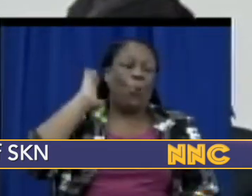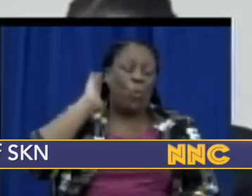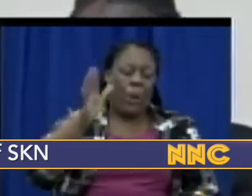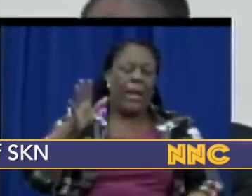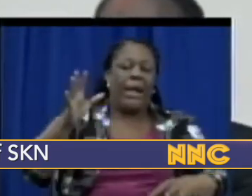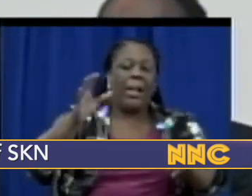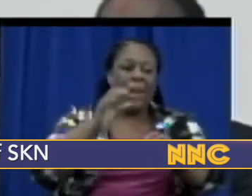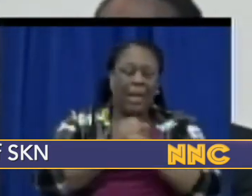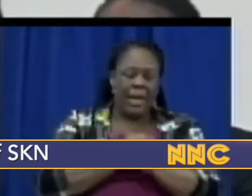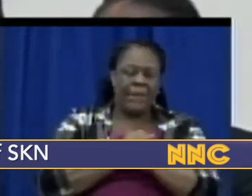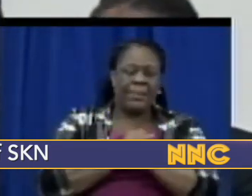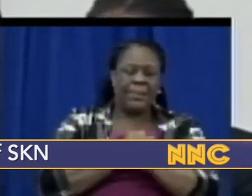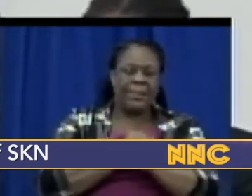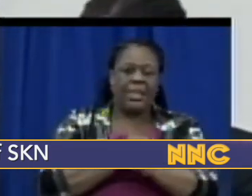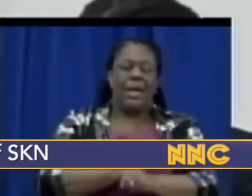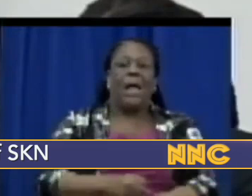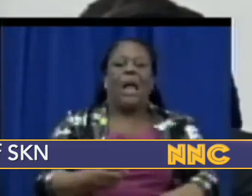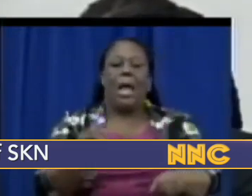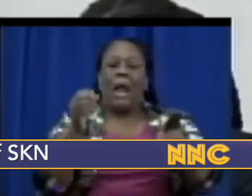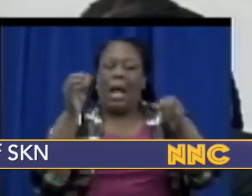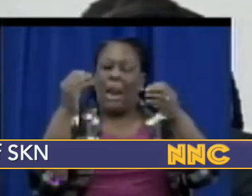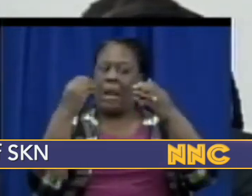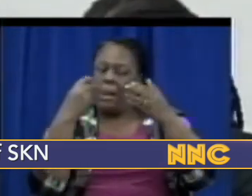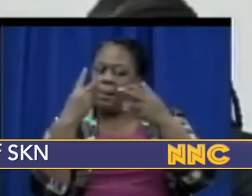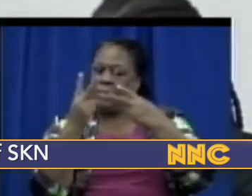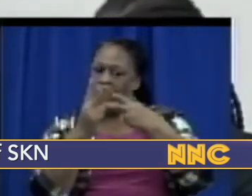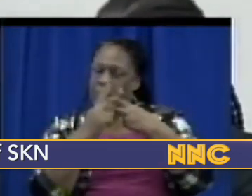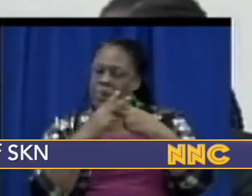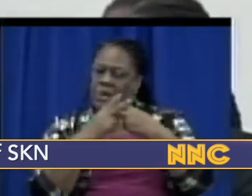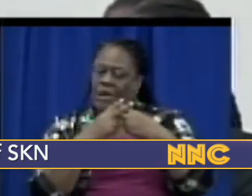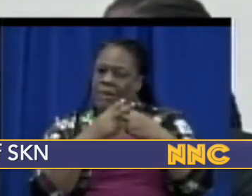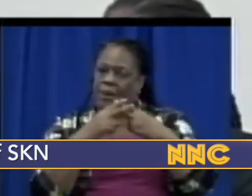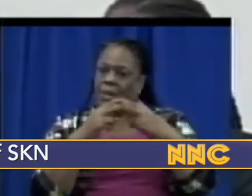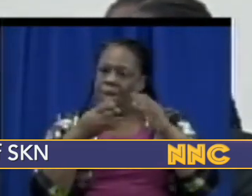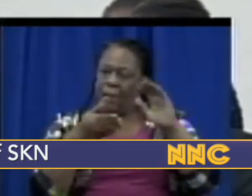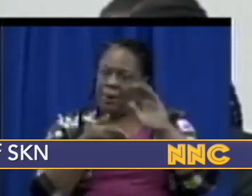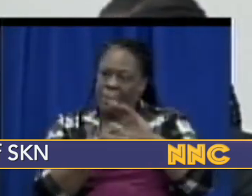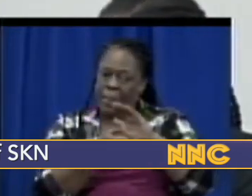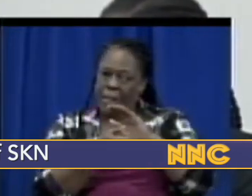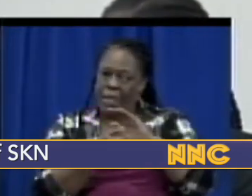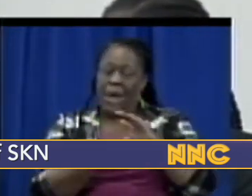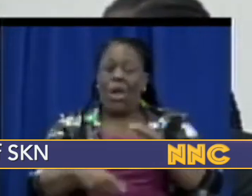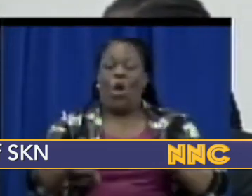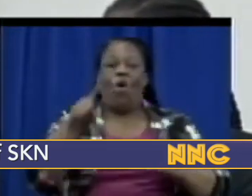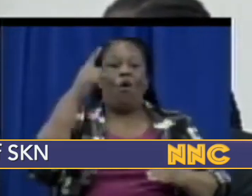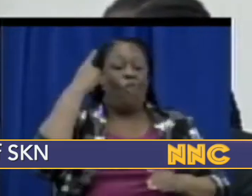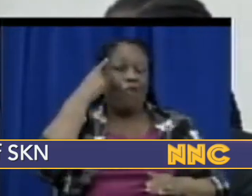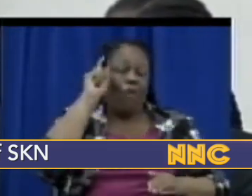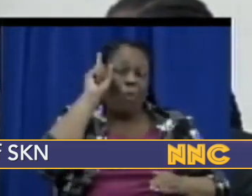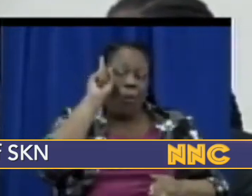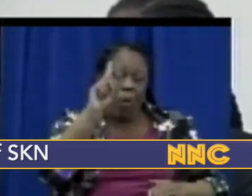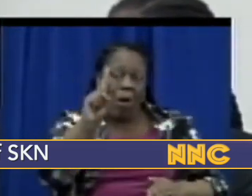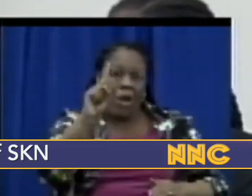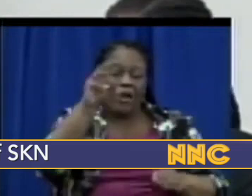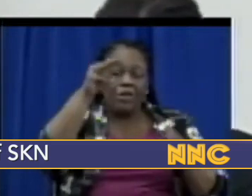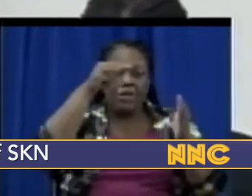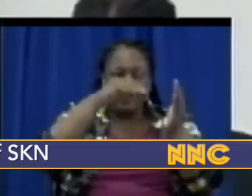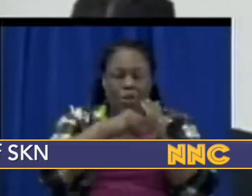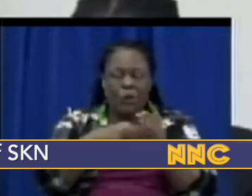will receive an account of $1,000.